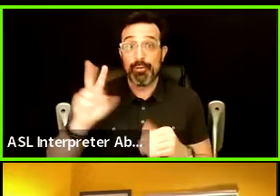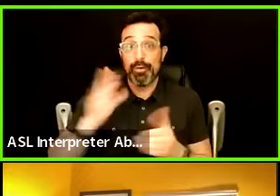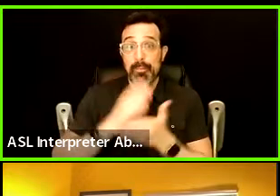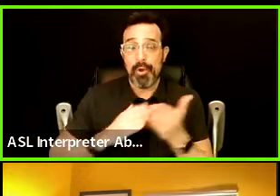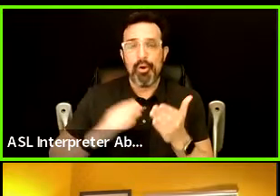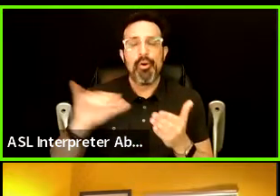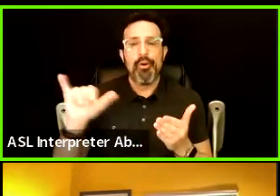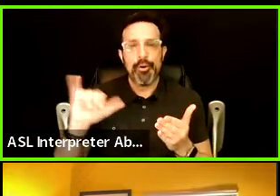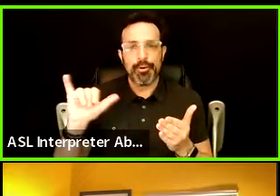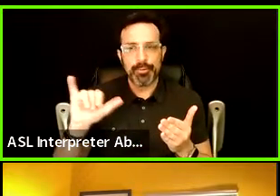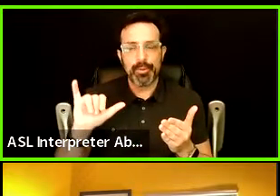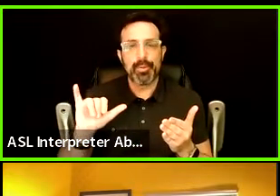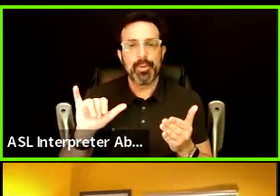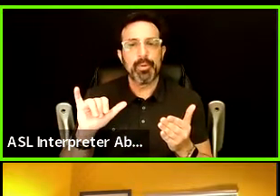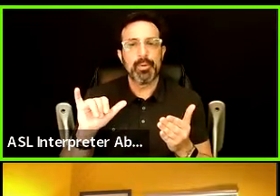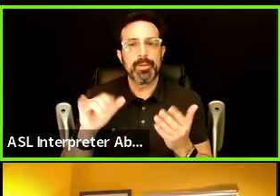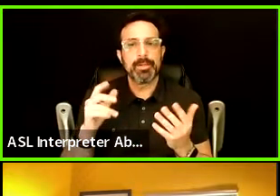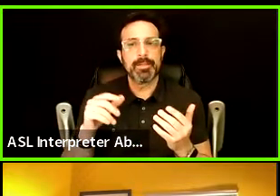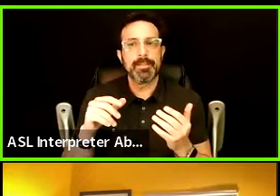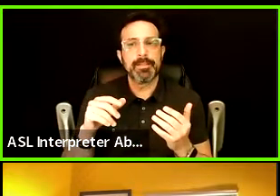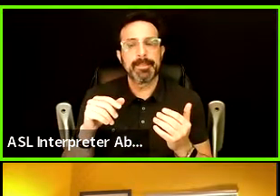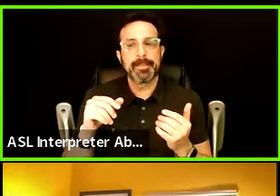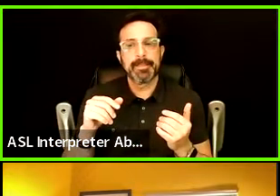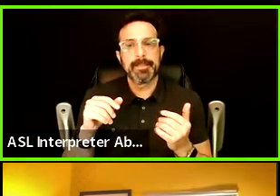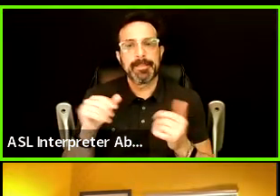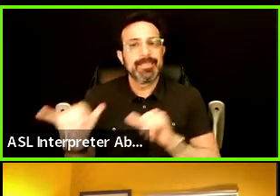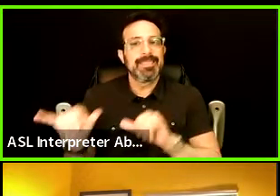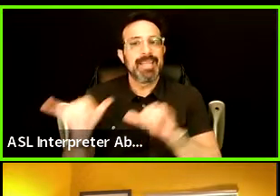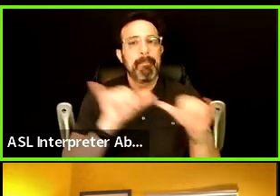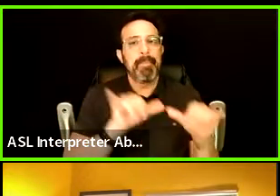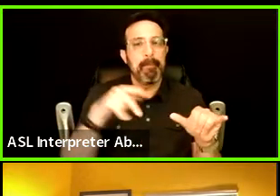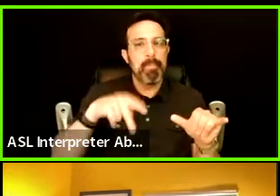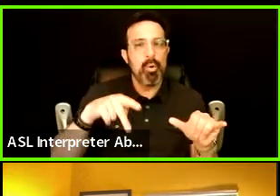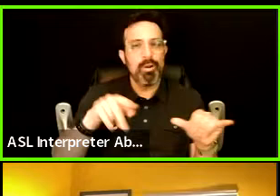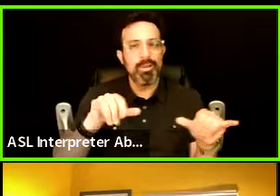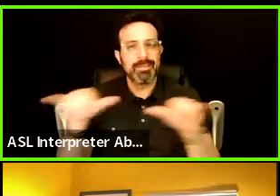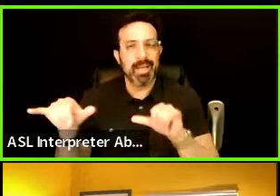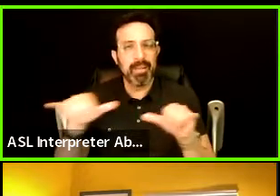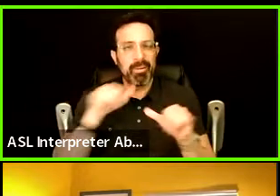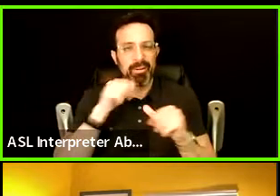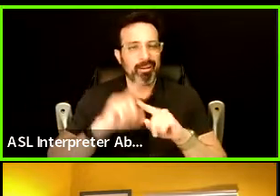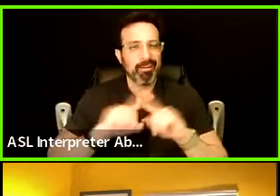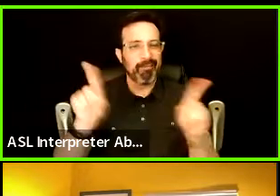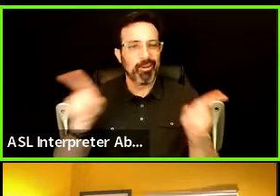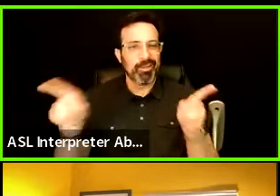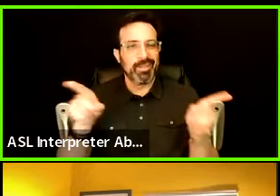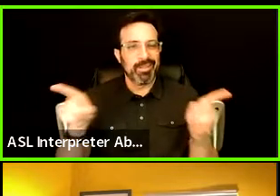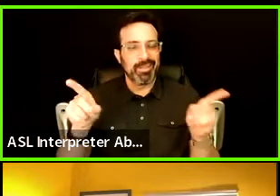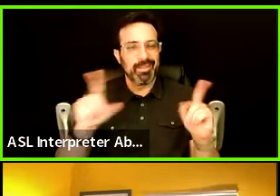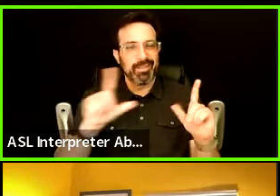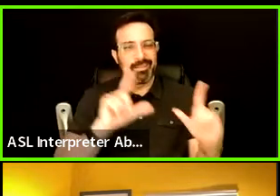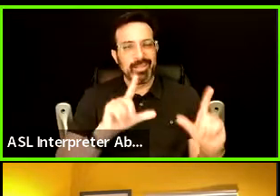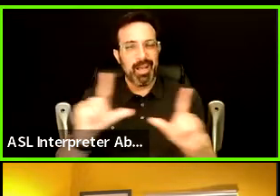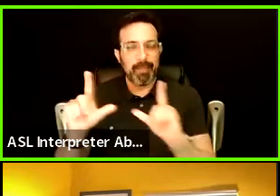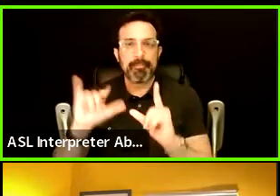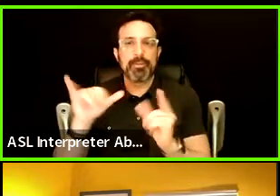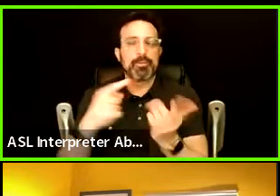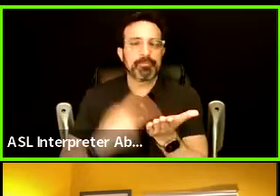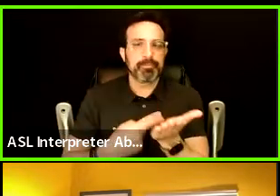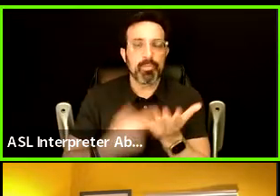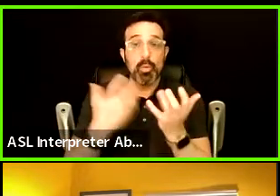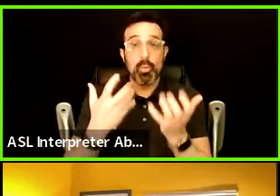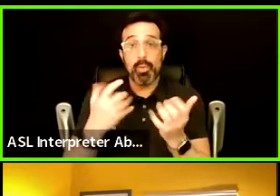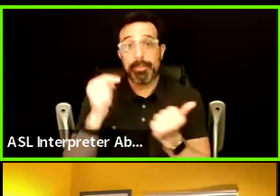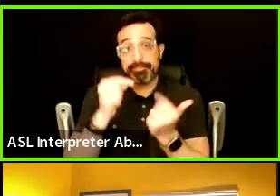is also duplicated over on the Portland side and whatnot. And we also talked about how we want these